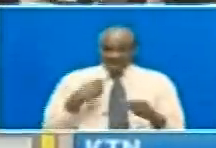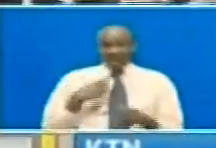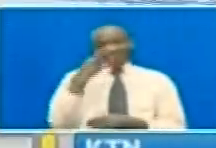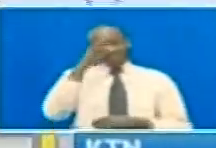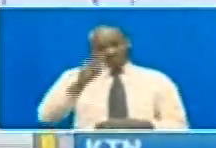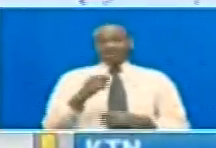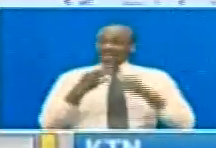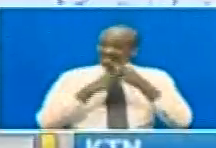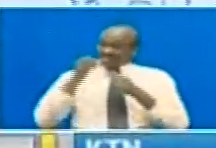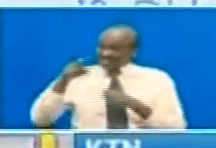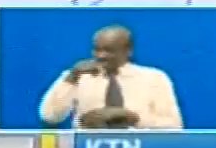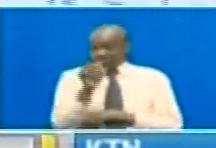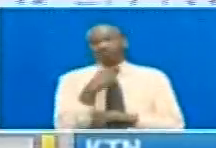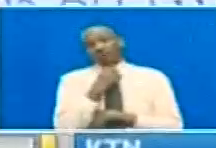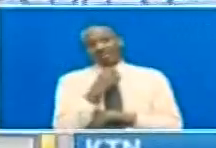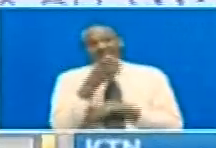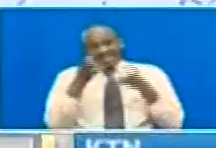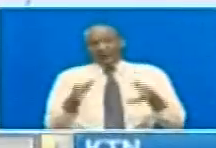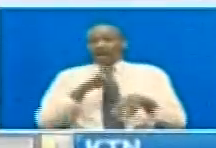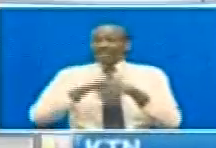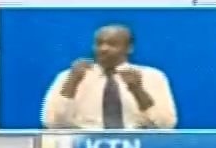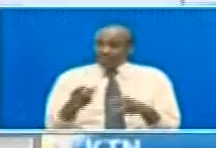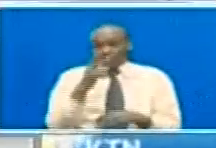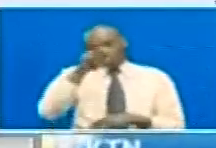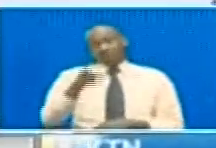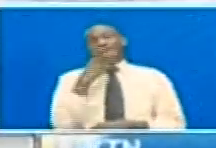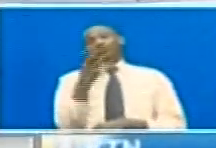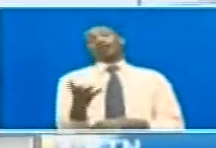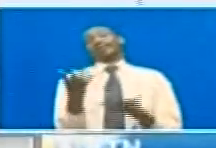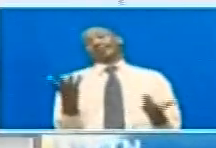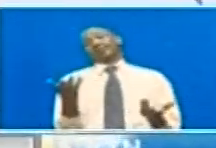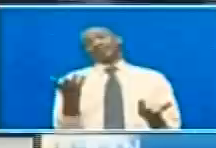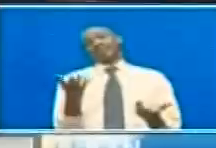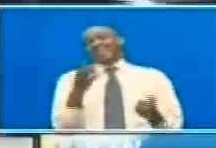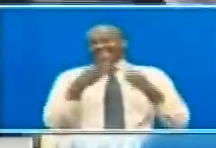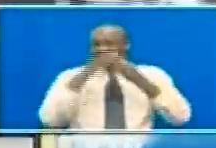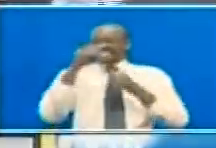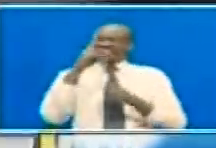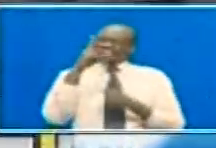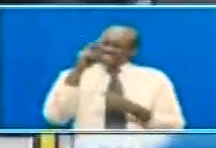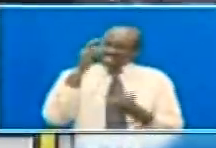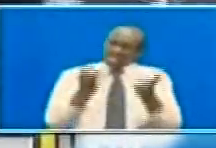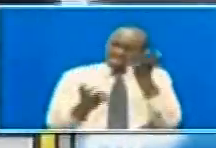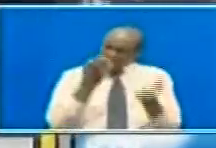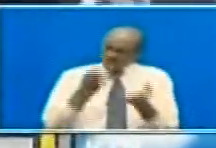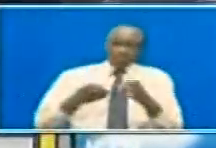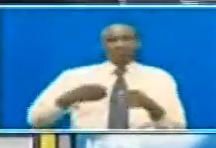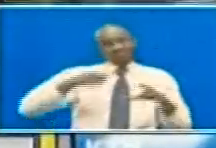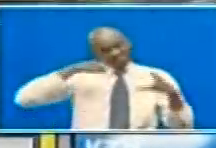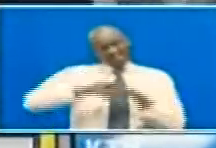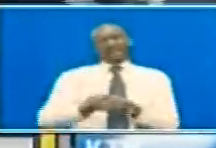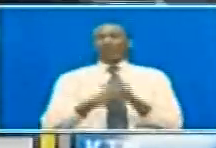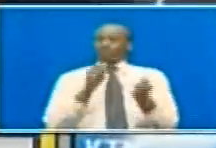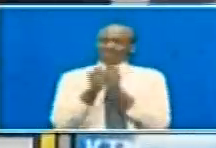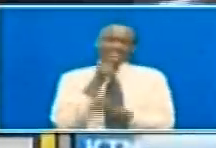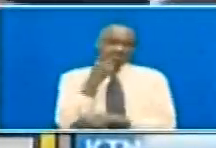3,800 shillings, farmers now receive as little as 2,400 shillings for a 90-kilogram bag of maize, a situation linked to an